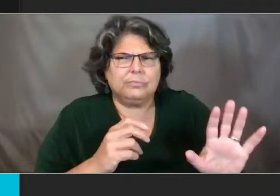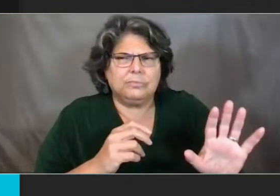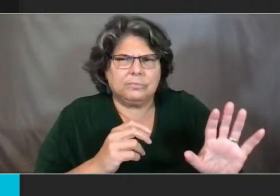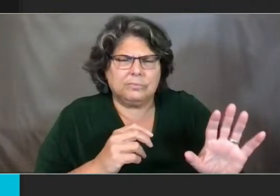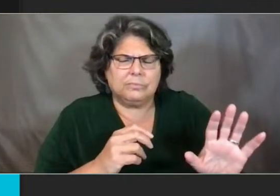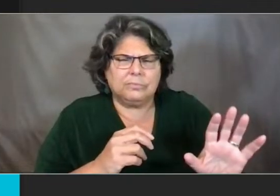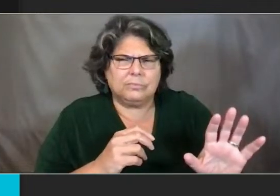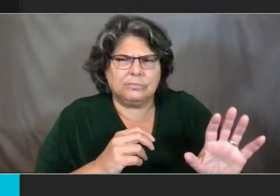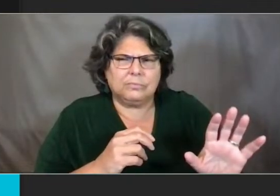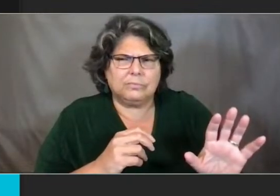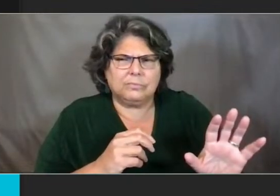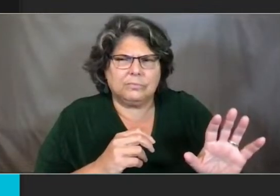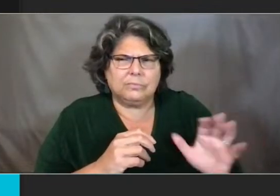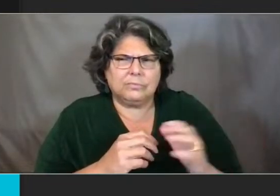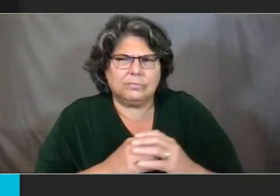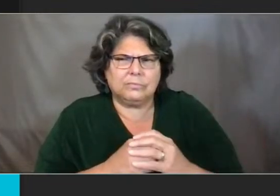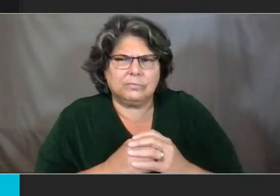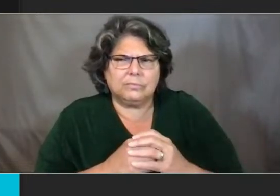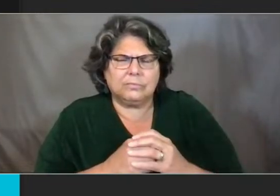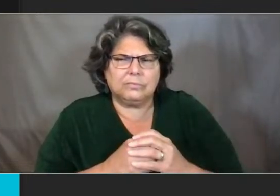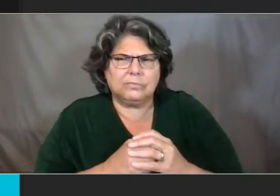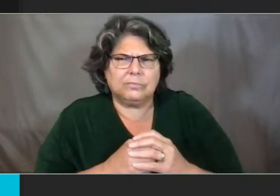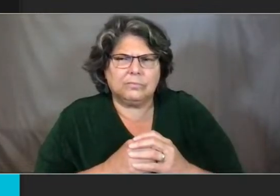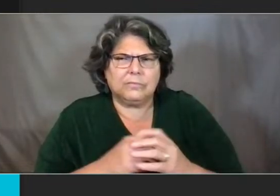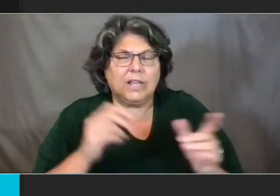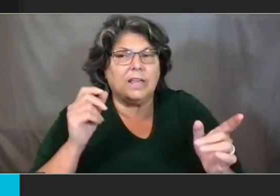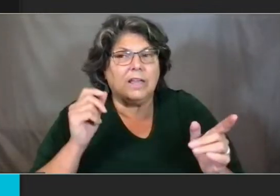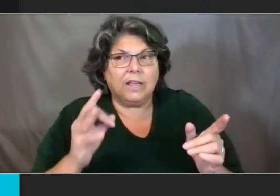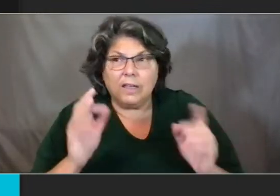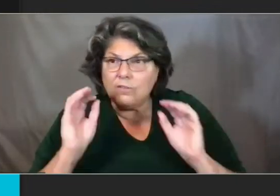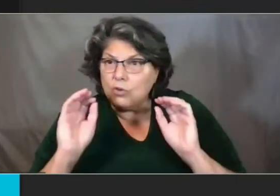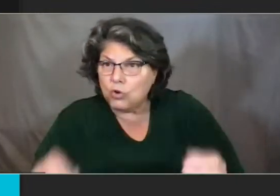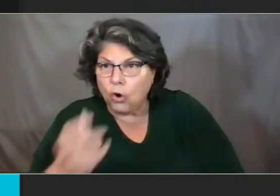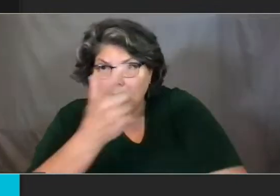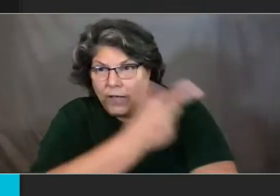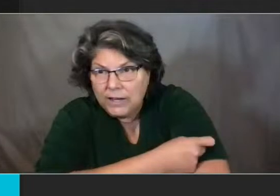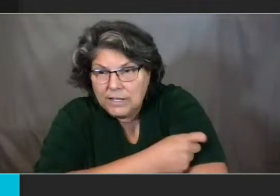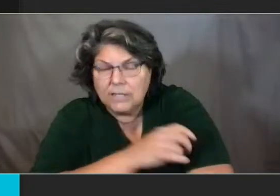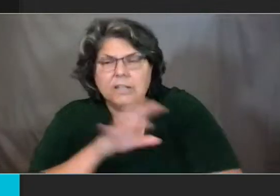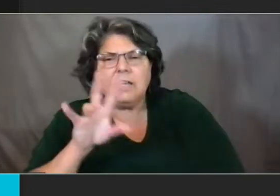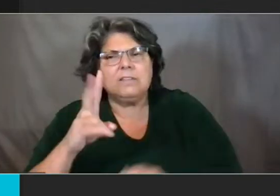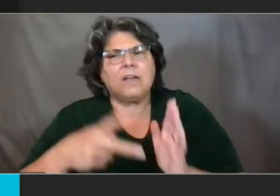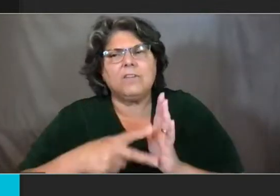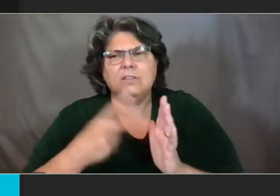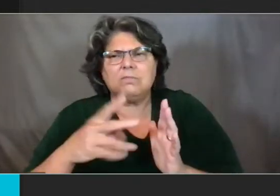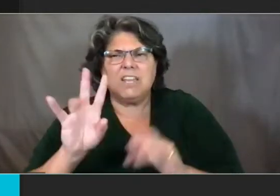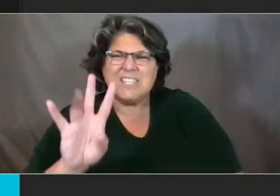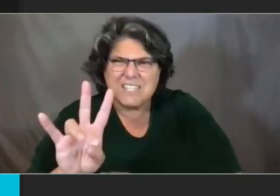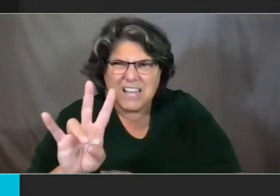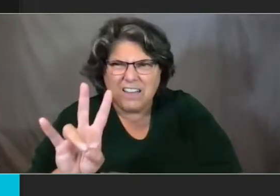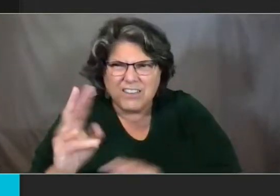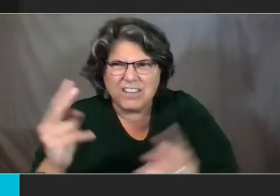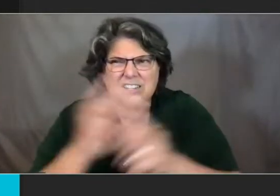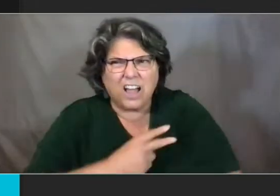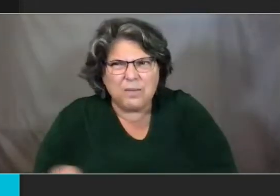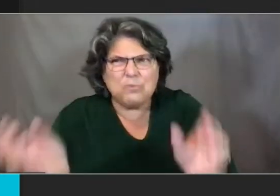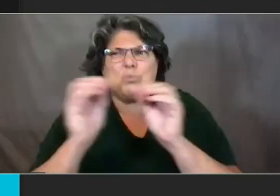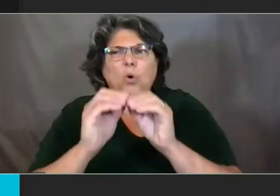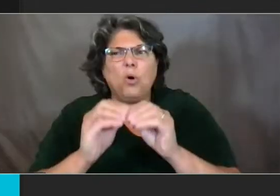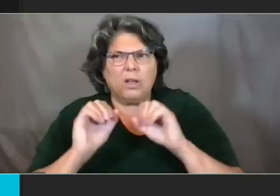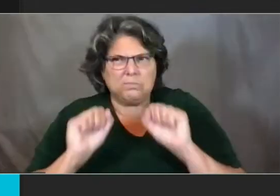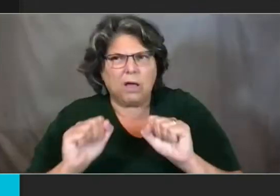this time to get symptomatic COVID if you're unvaccinated than if you're vaccinated, but it's still